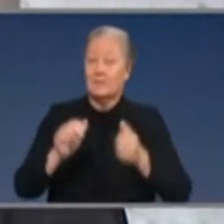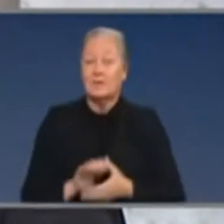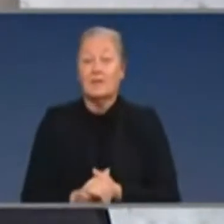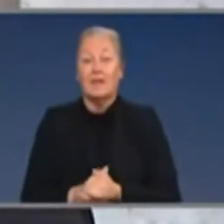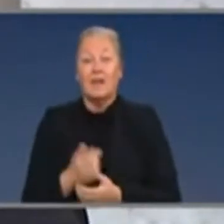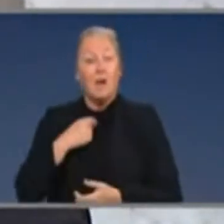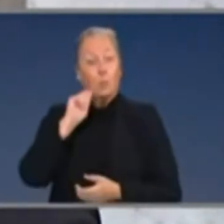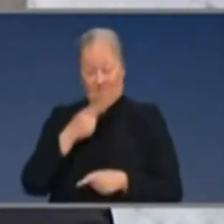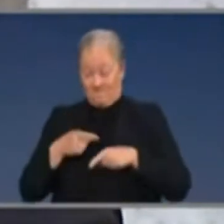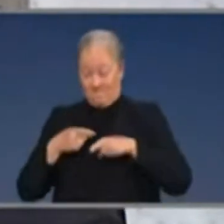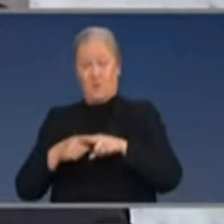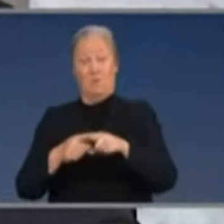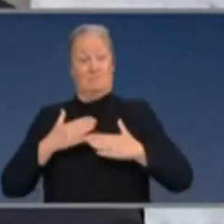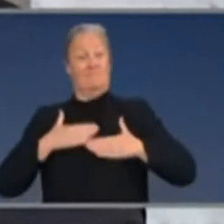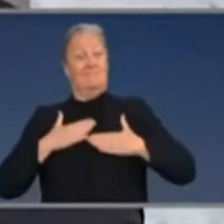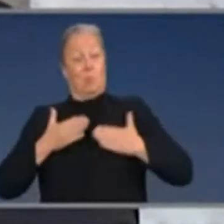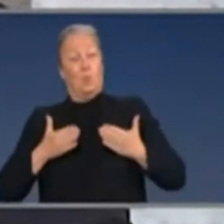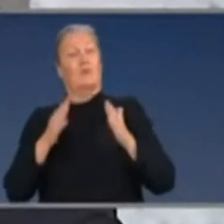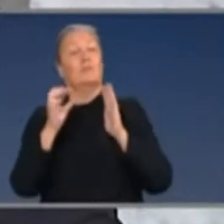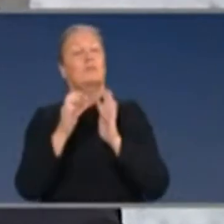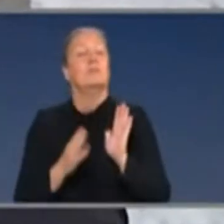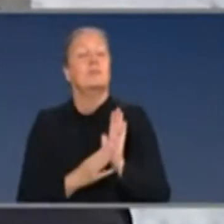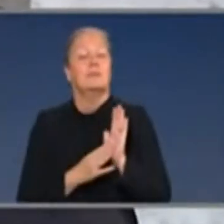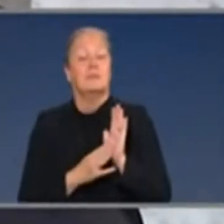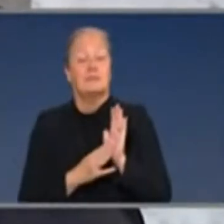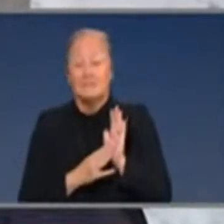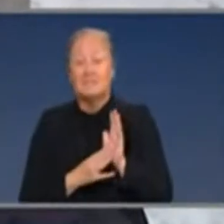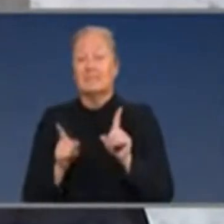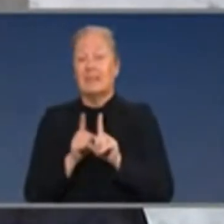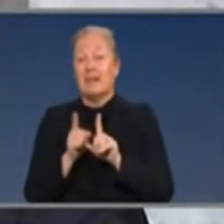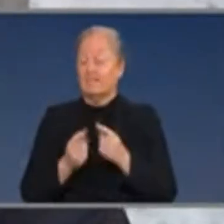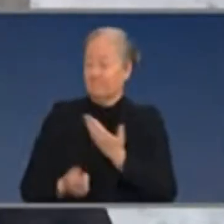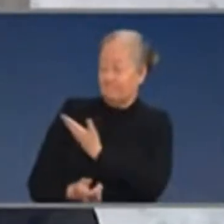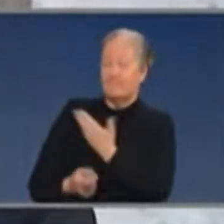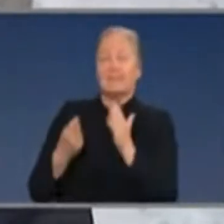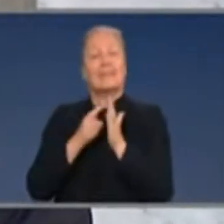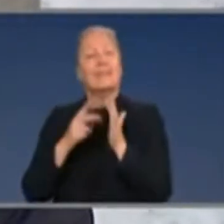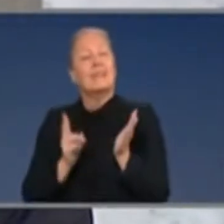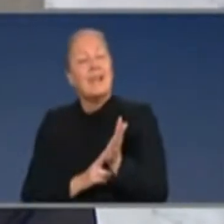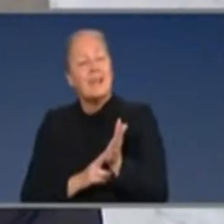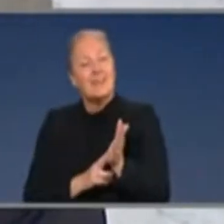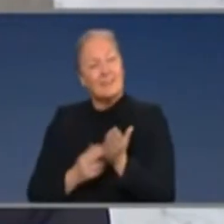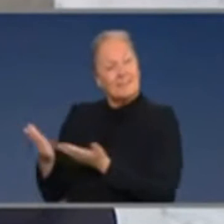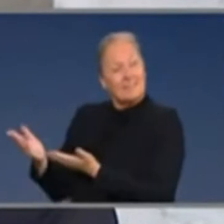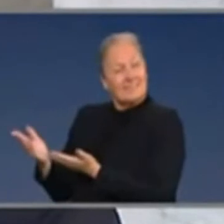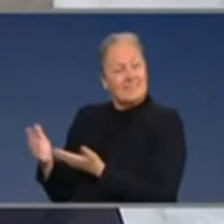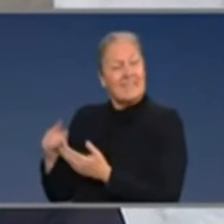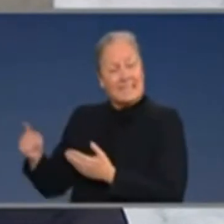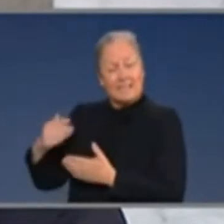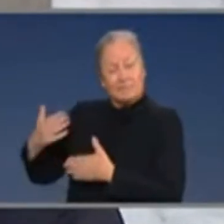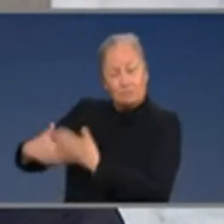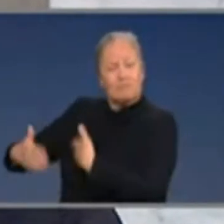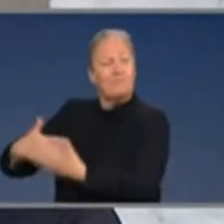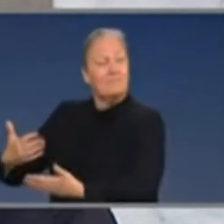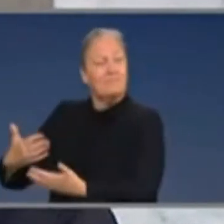will continue to operate in that way. And that's the process that Ken is also tracking down on